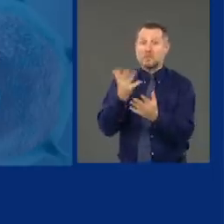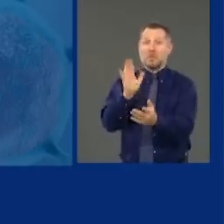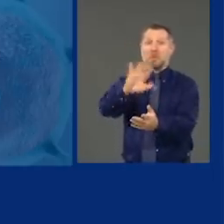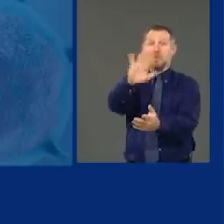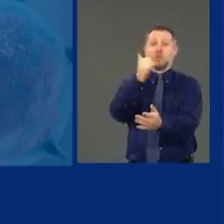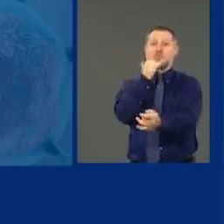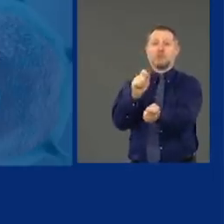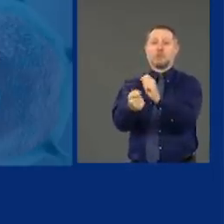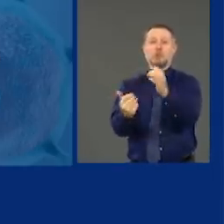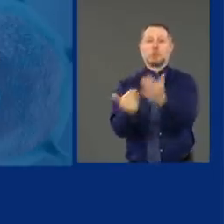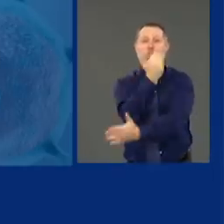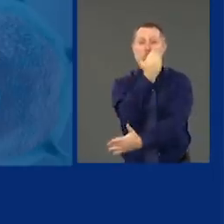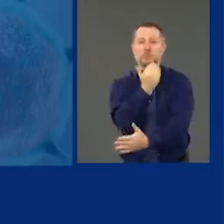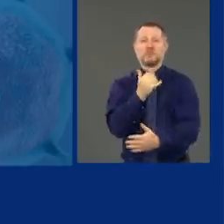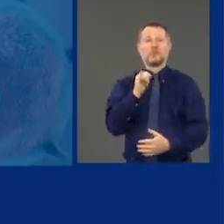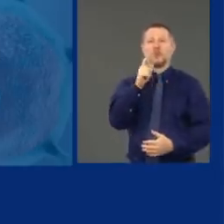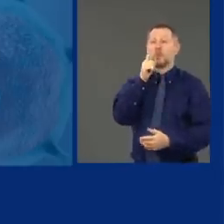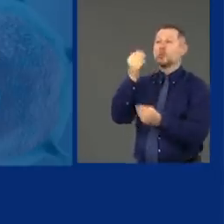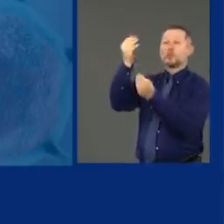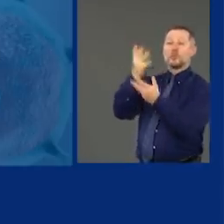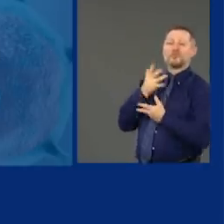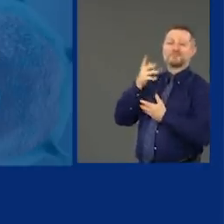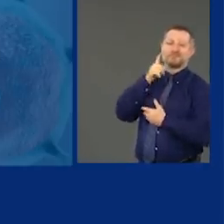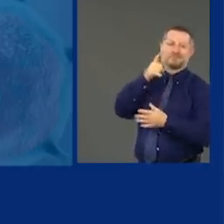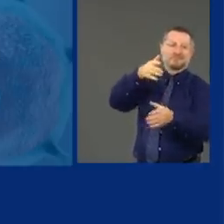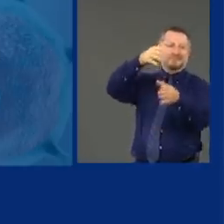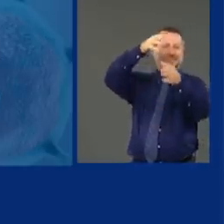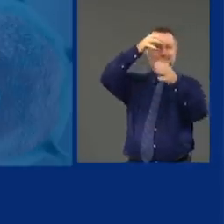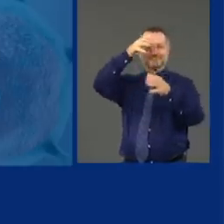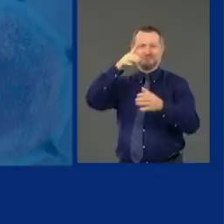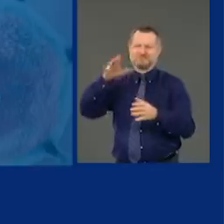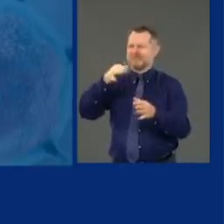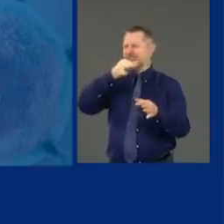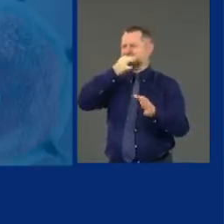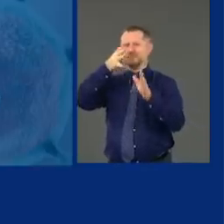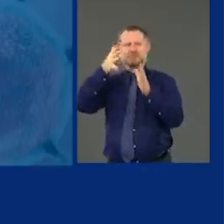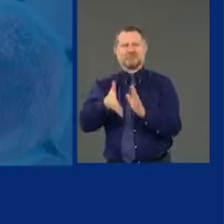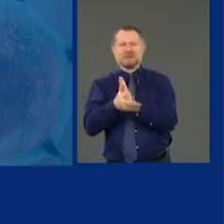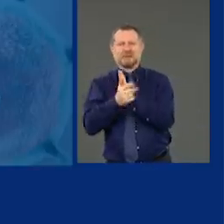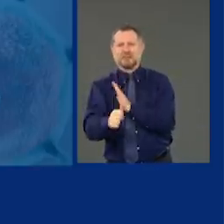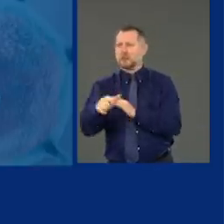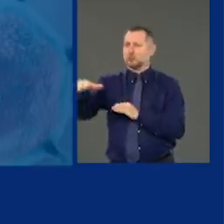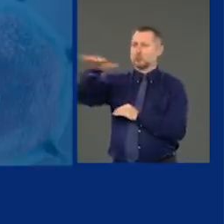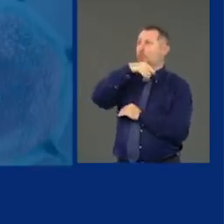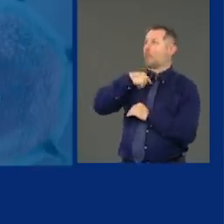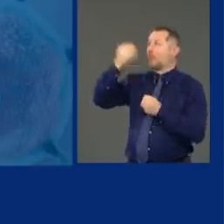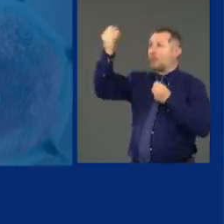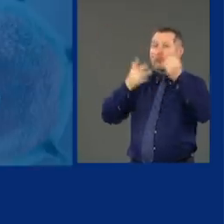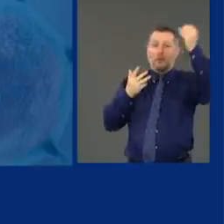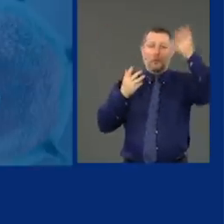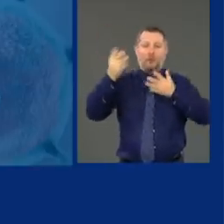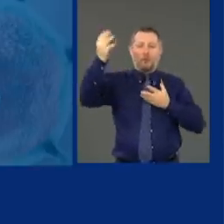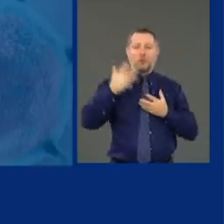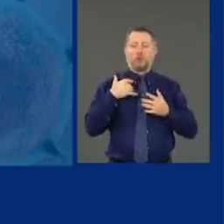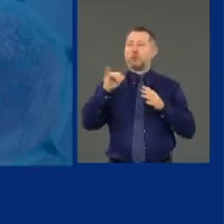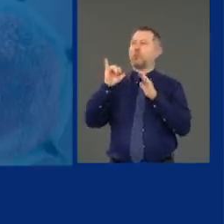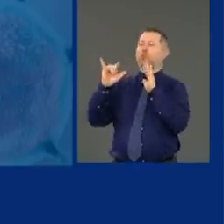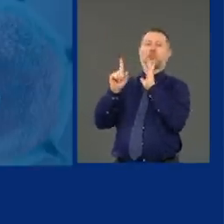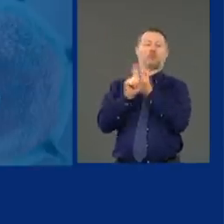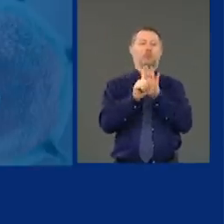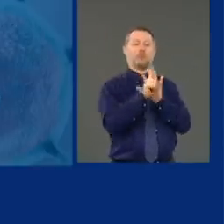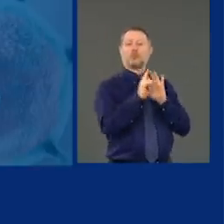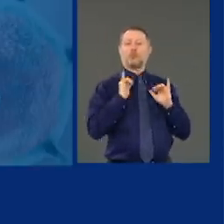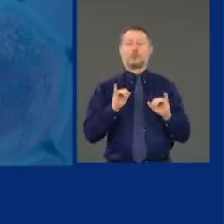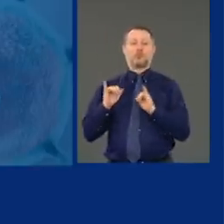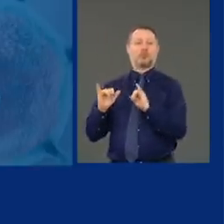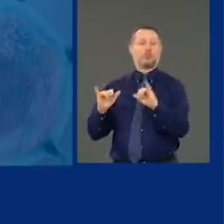case are the global health experts. But the information has changed. And some of the information I imparted when I